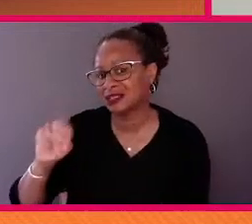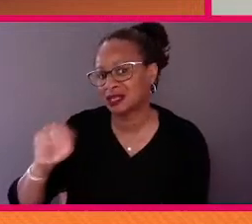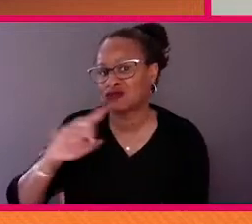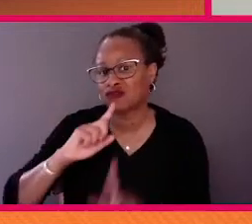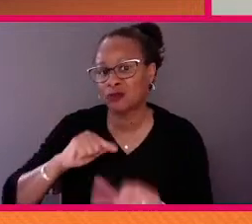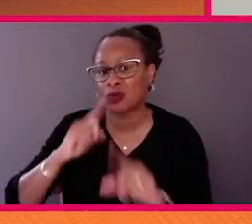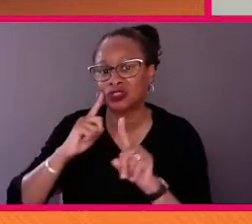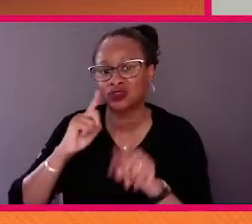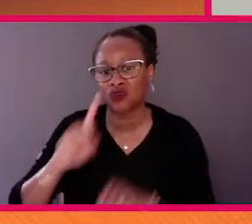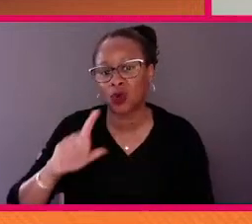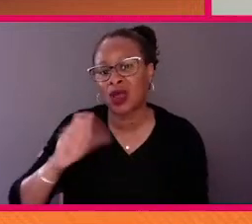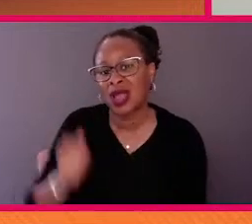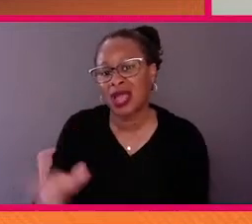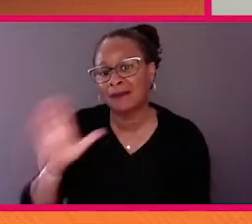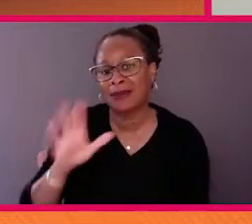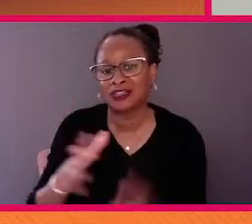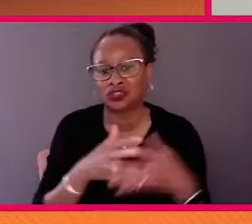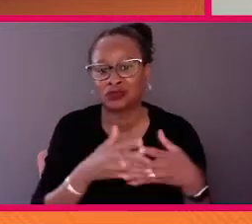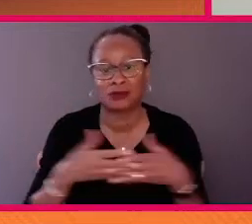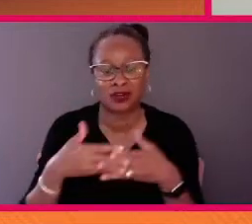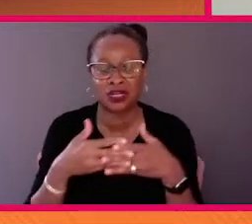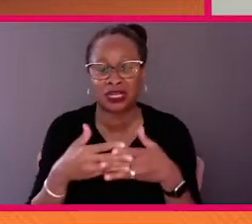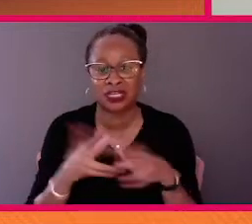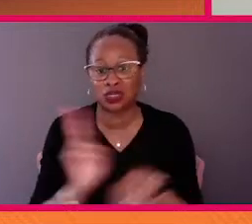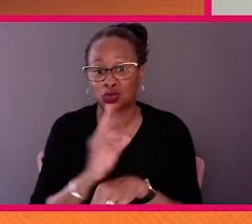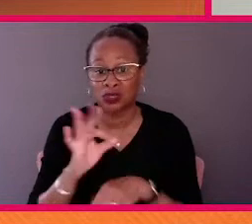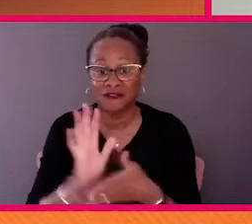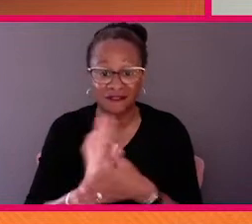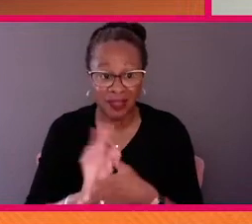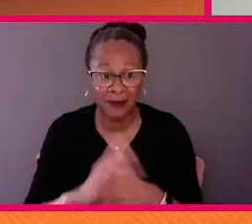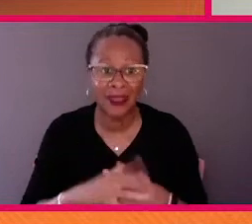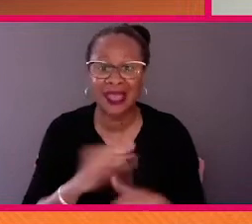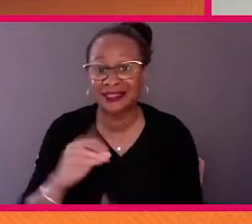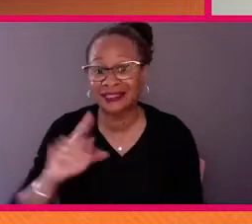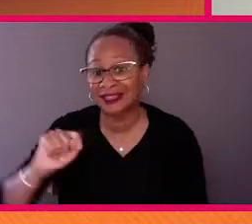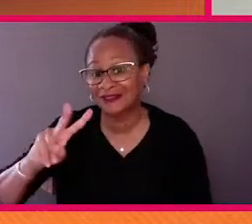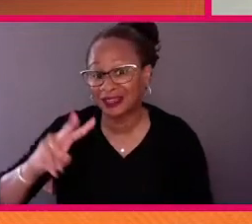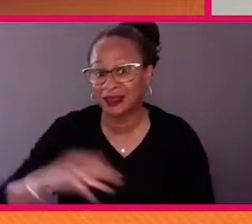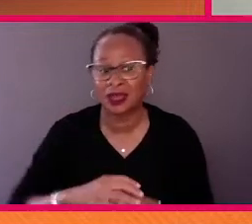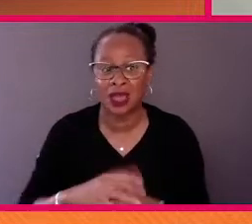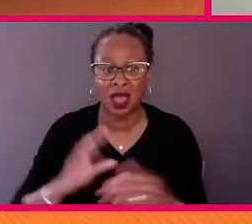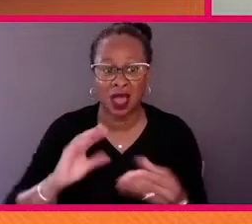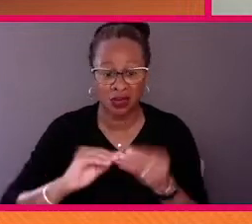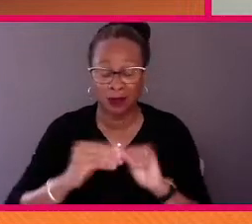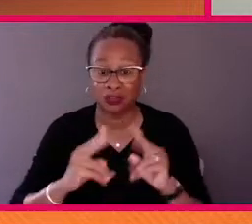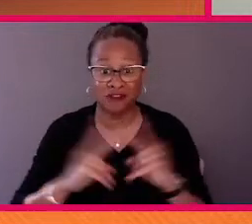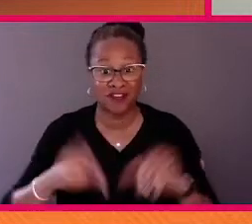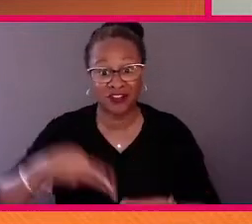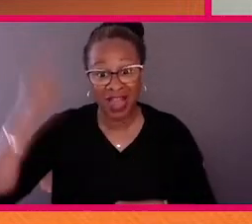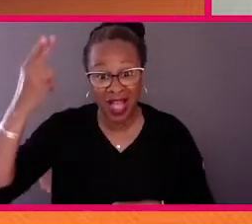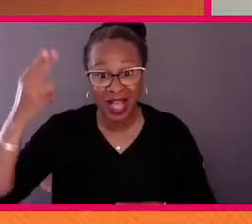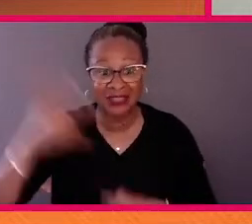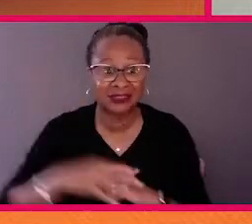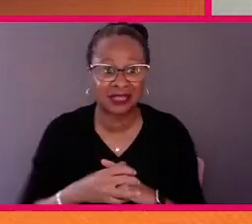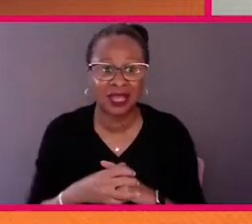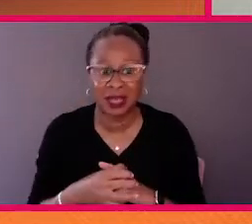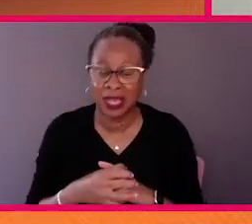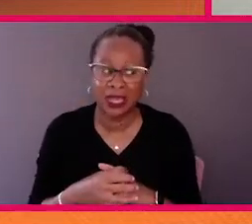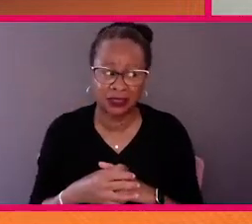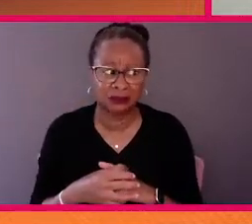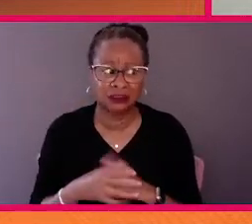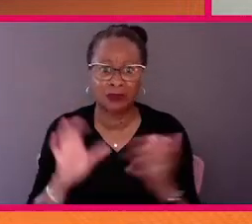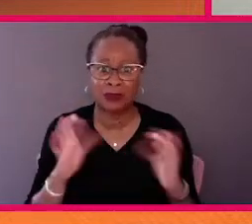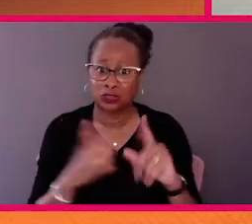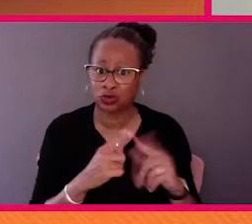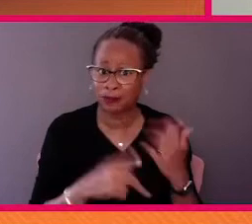American consumption of film and television, our numbers are really high and outsized for our population. And so we